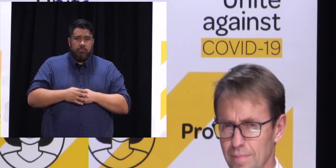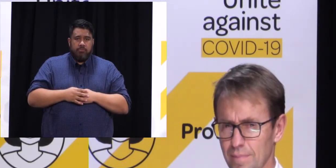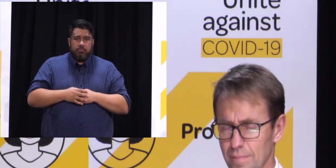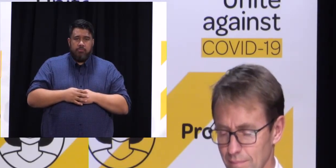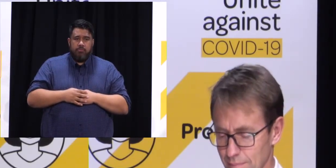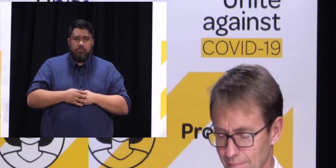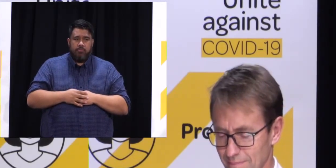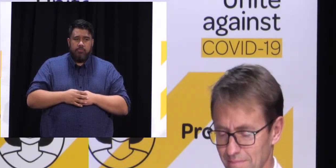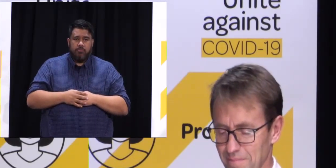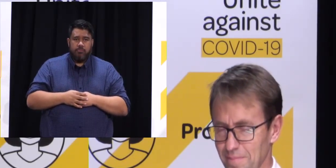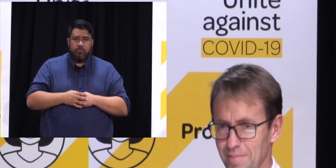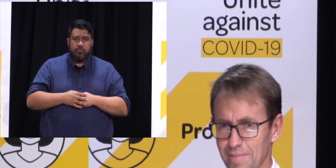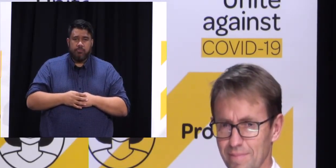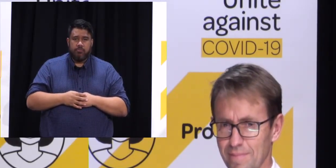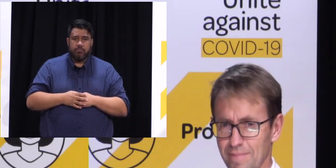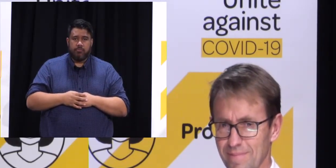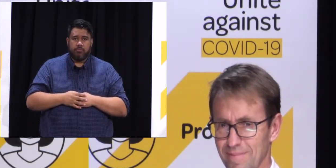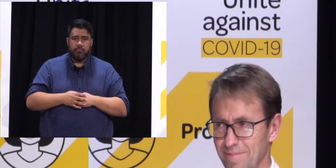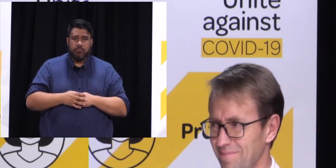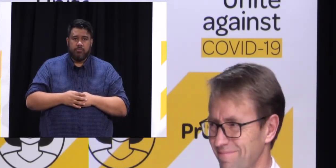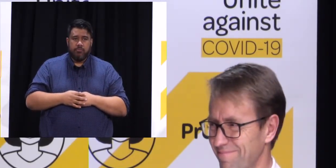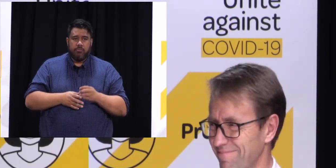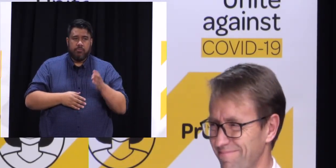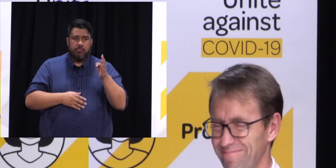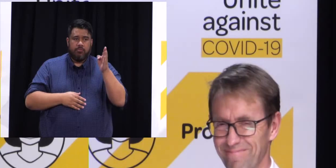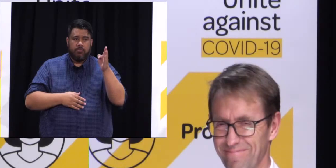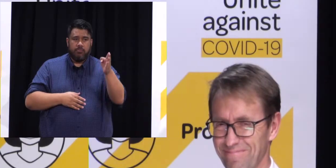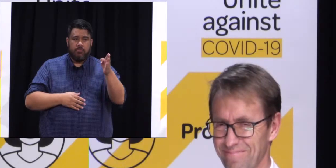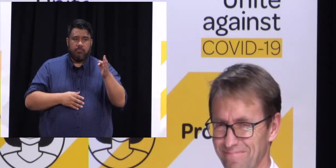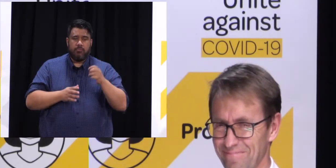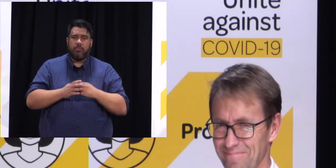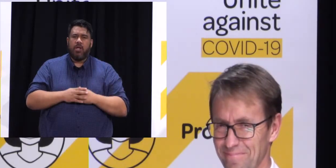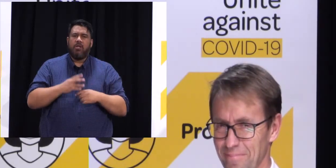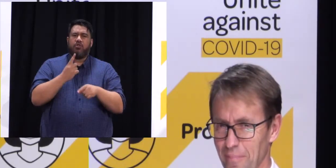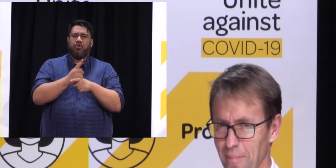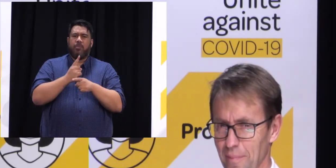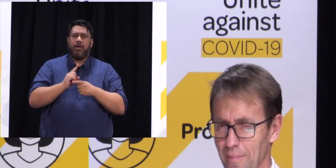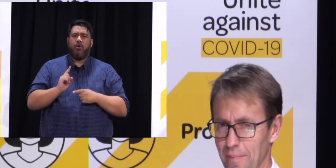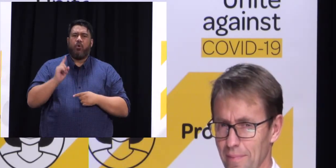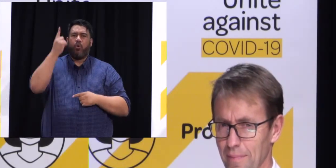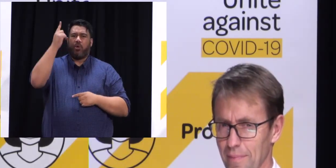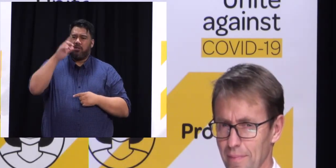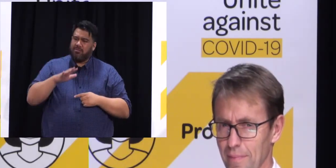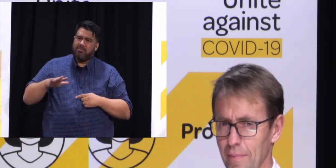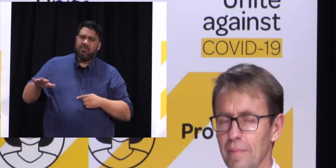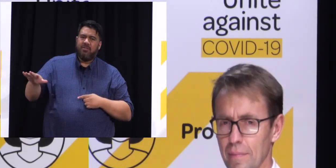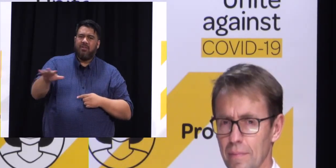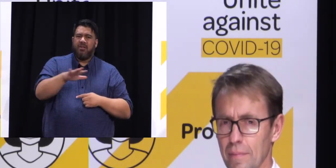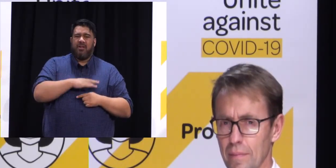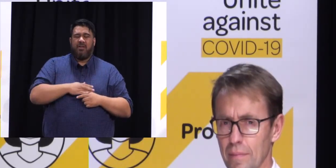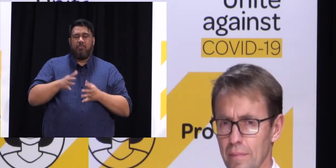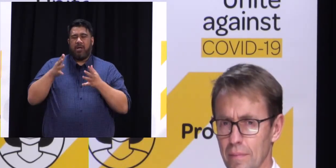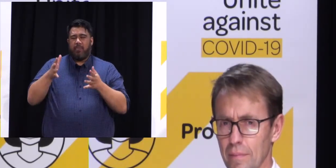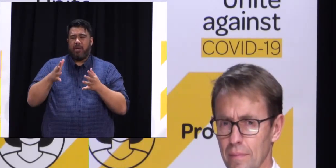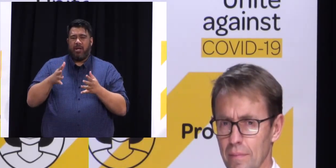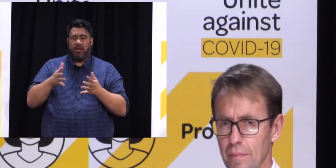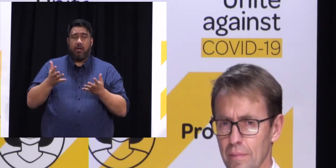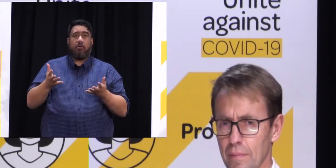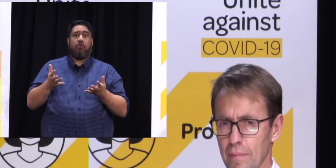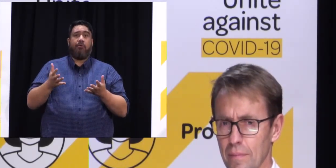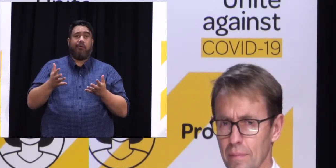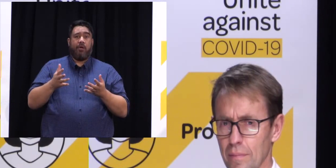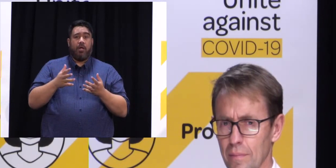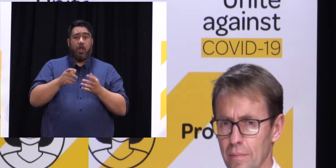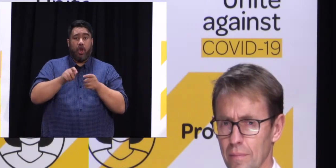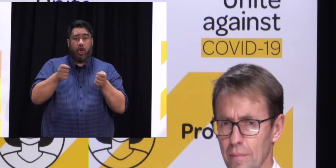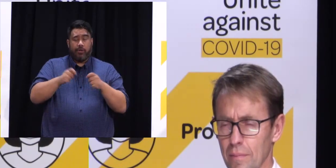fatigue, just for Aucklanders who are now having to sort of, they're looking at longer lockdown, they've done this so many times, sort